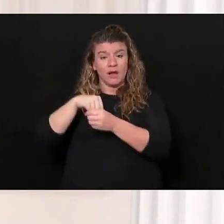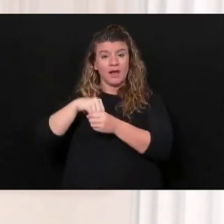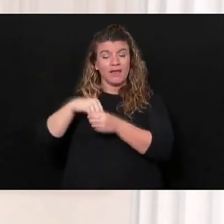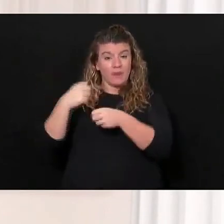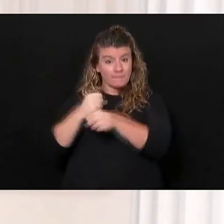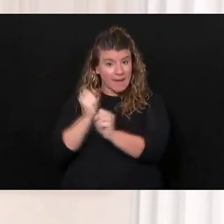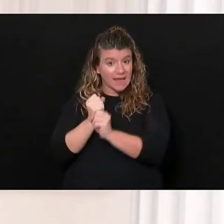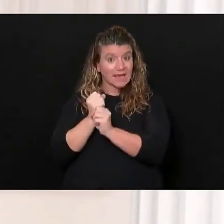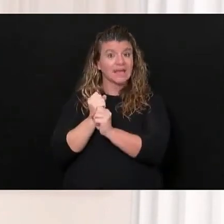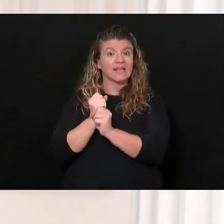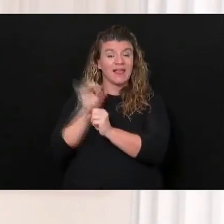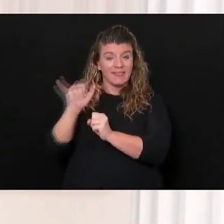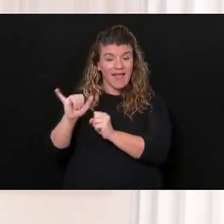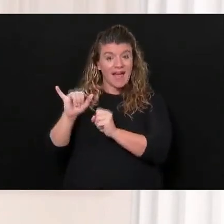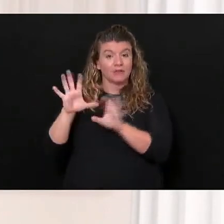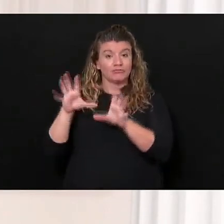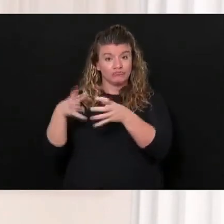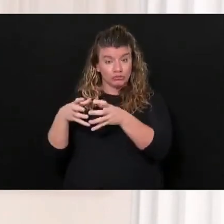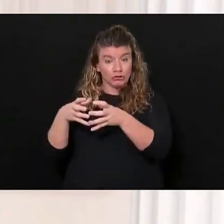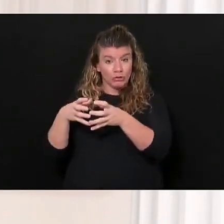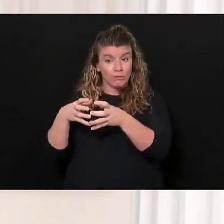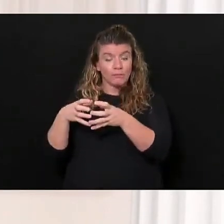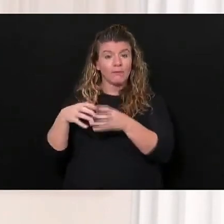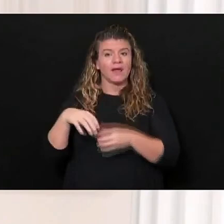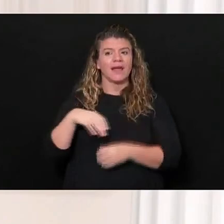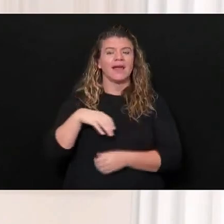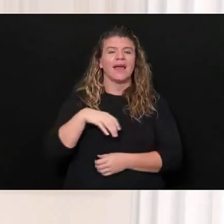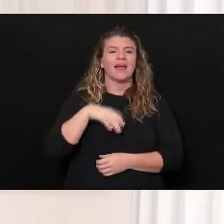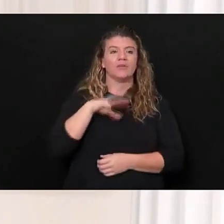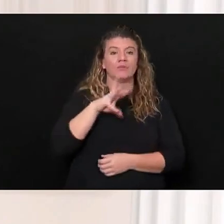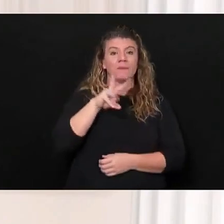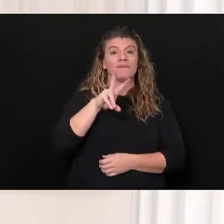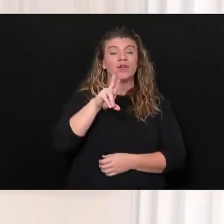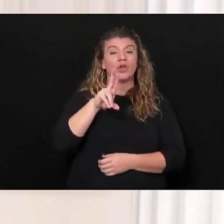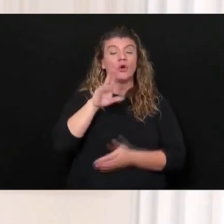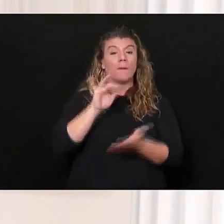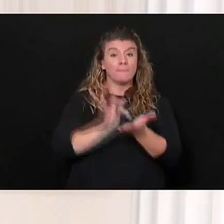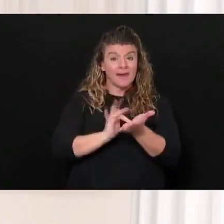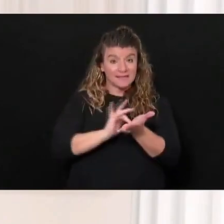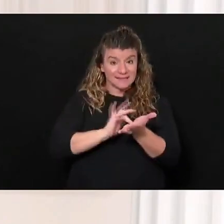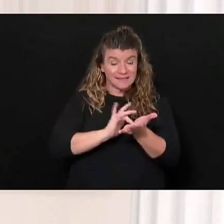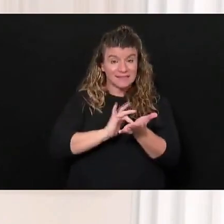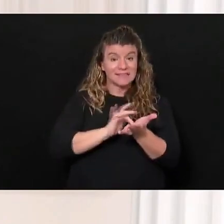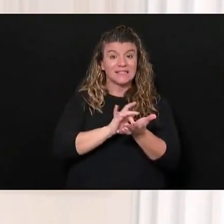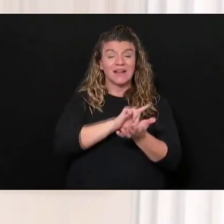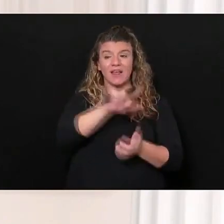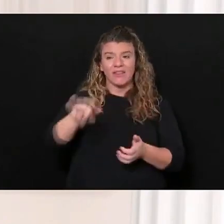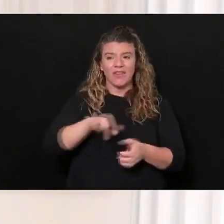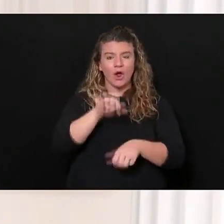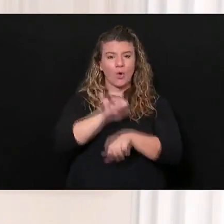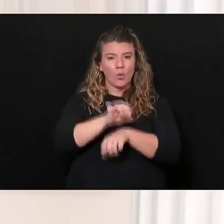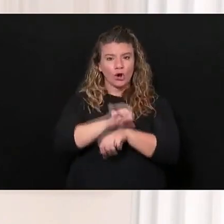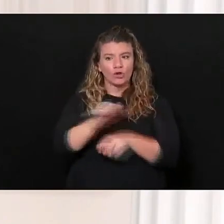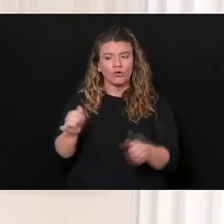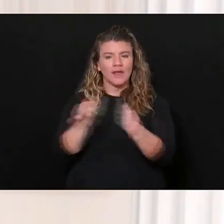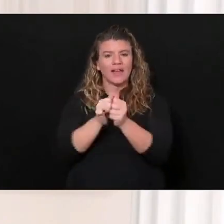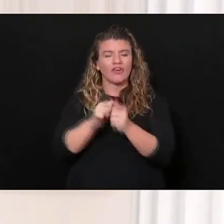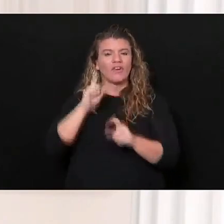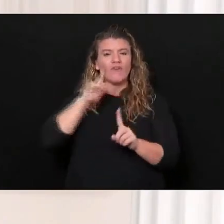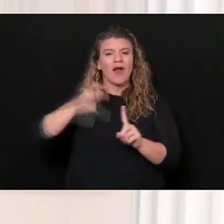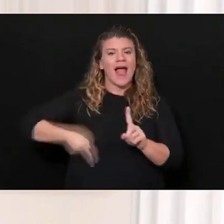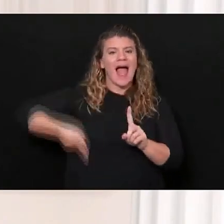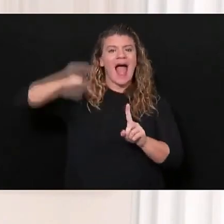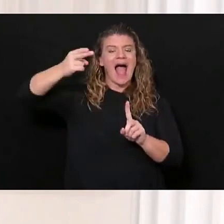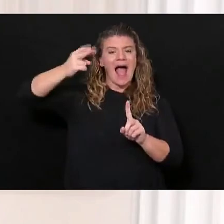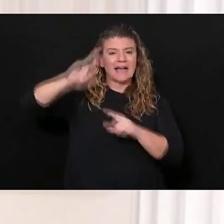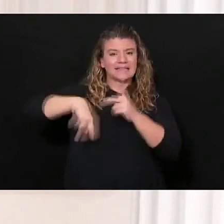together, and West Virginia University Medicine, around a very high barrier